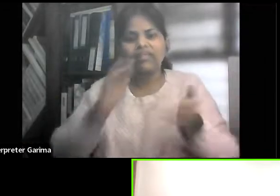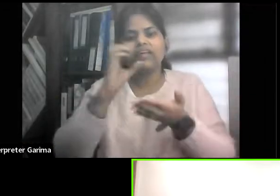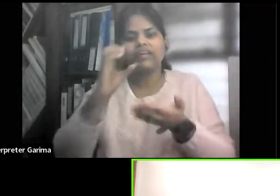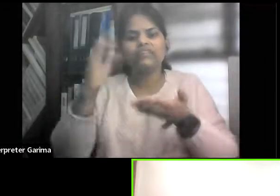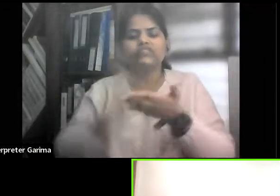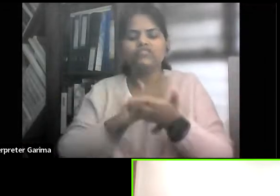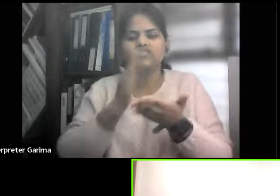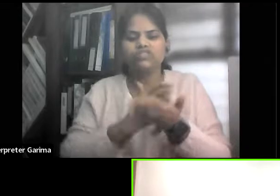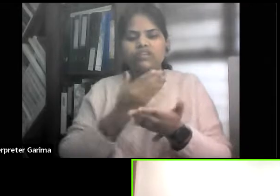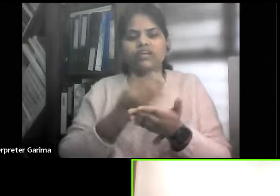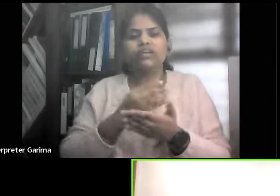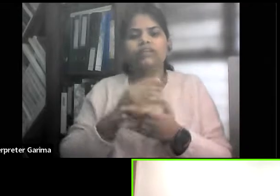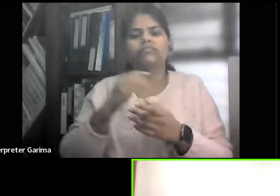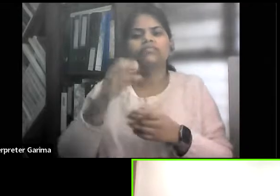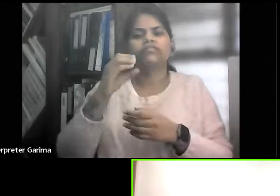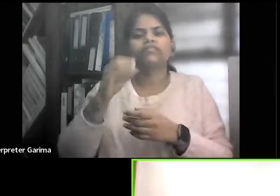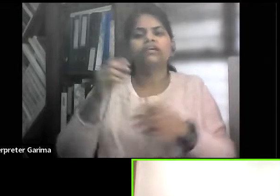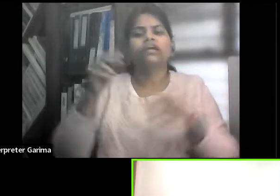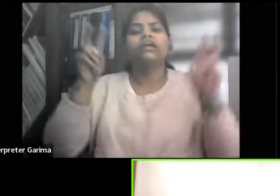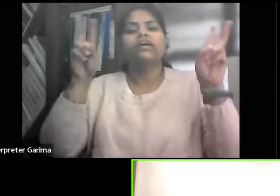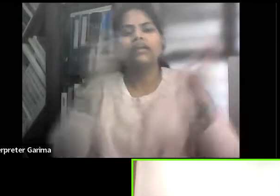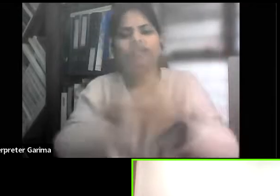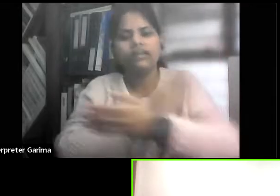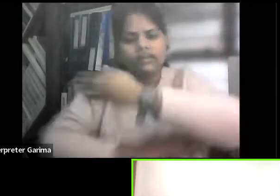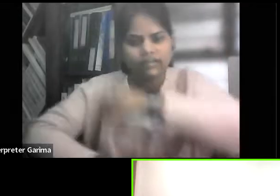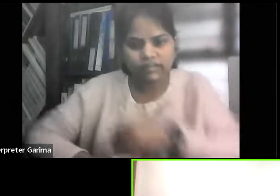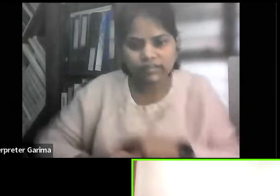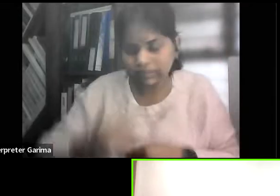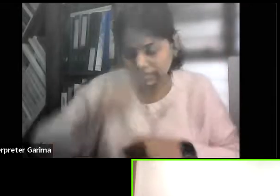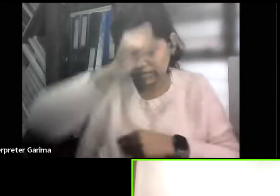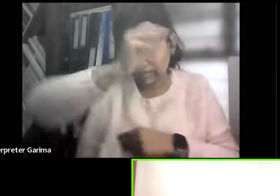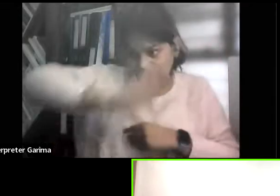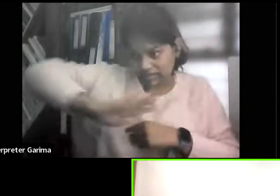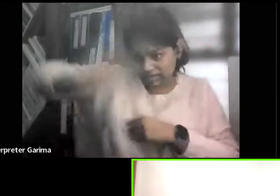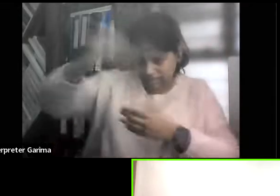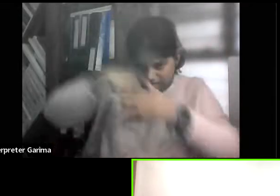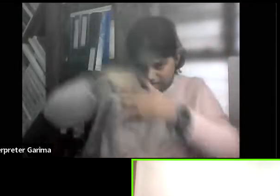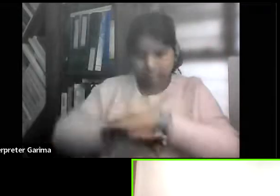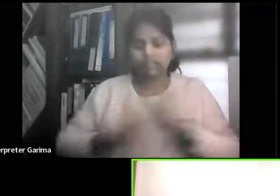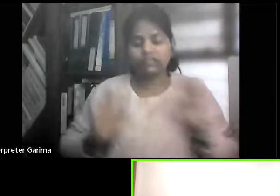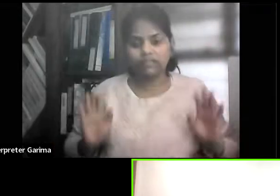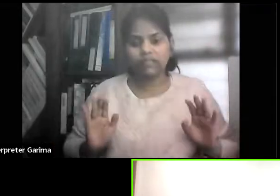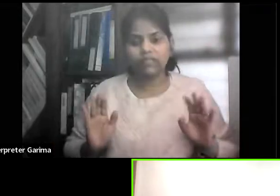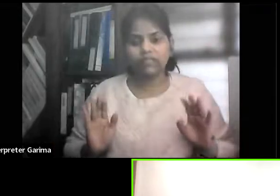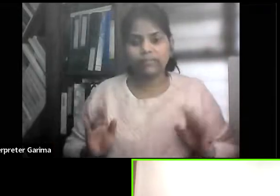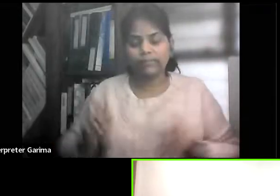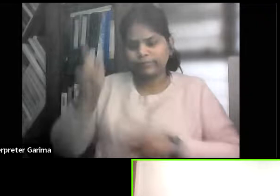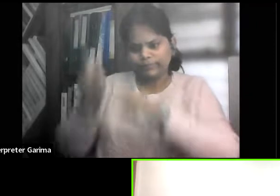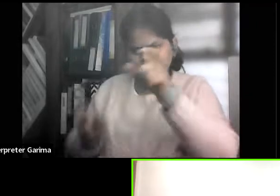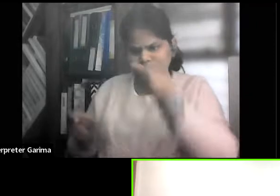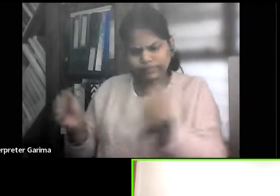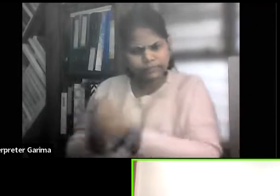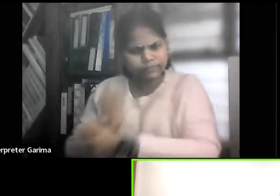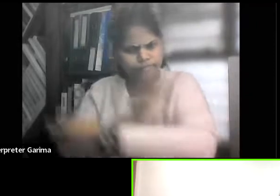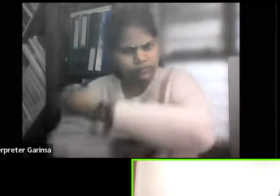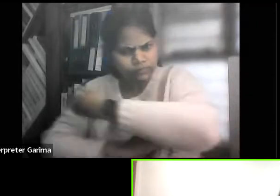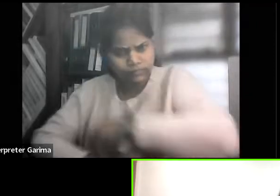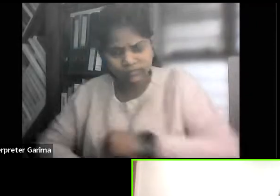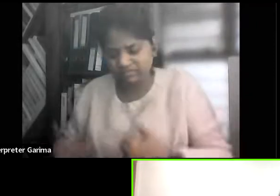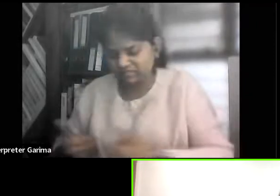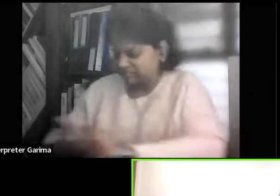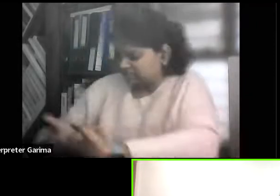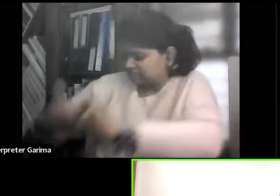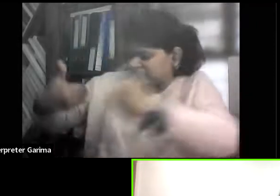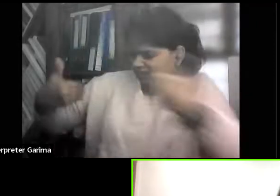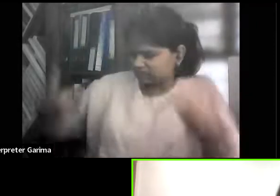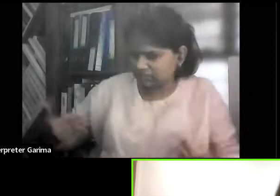Indian Scenario elaborates on quotidian activities from which people with disabilities have been distanced based on the